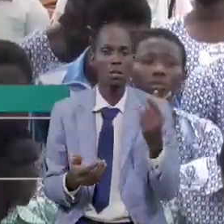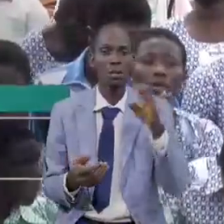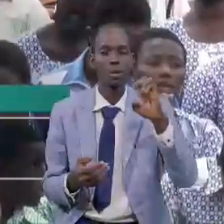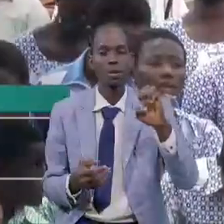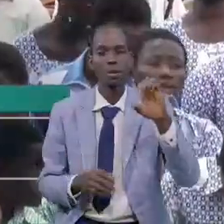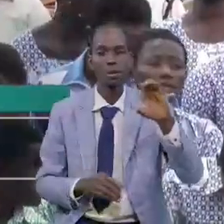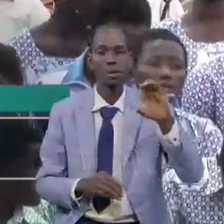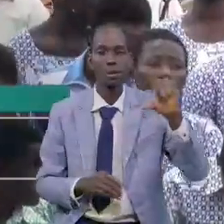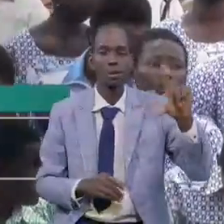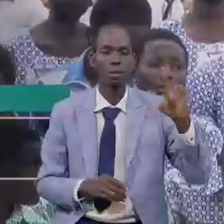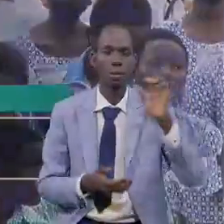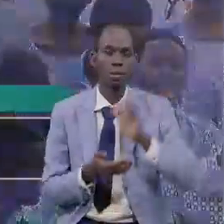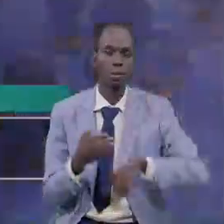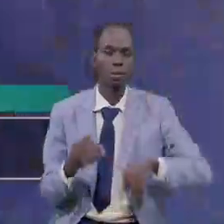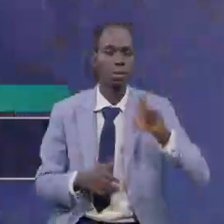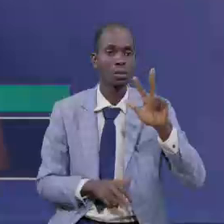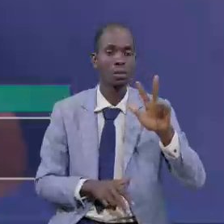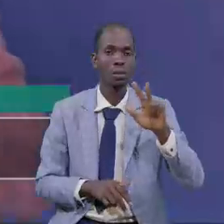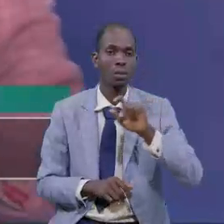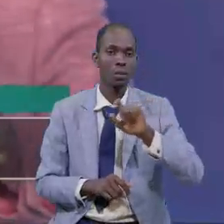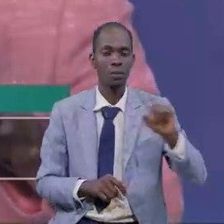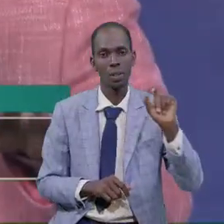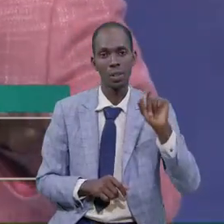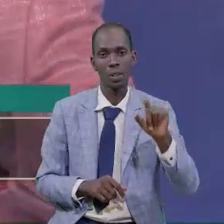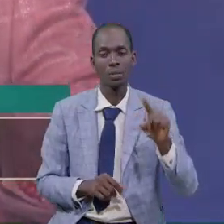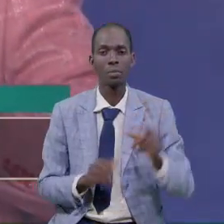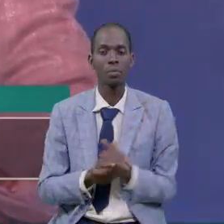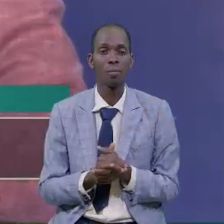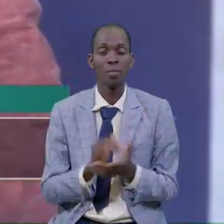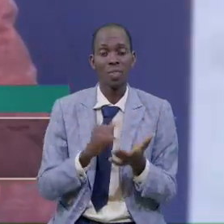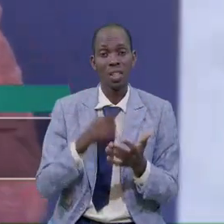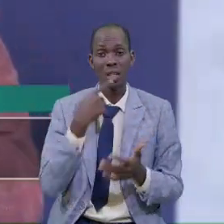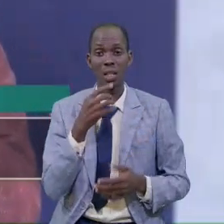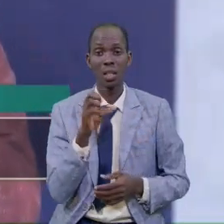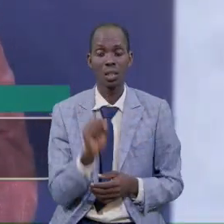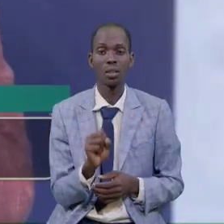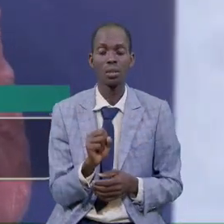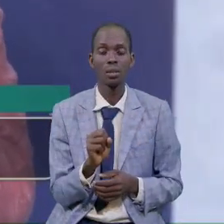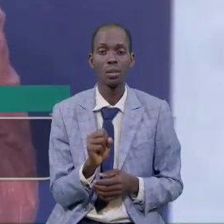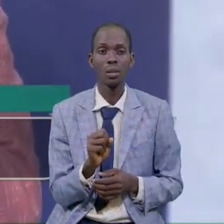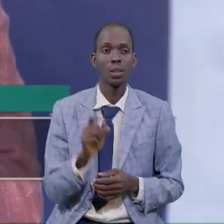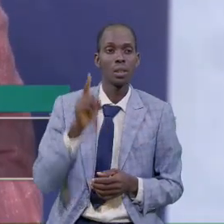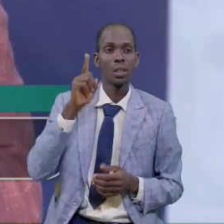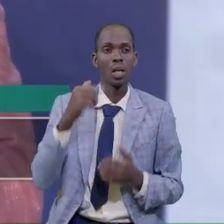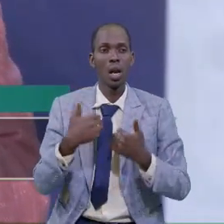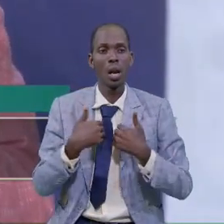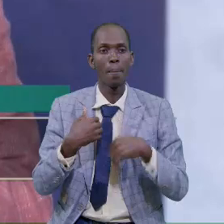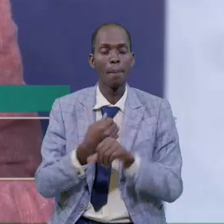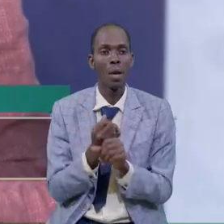chapter 3, verse 11. It says, he has made